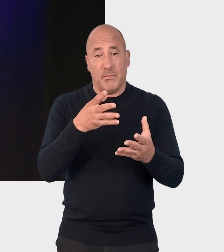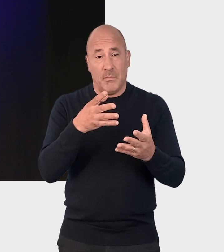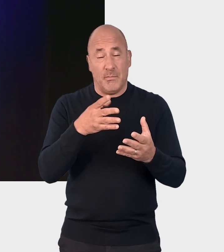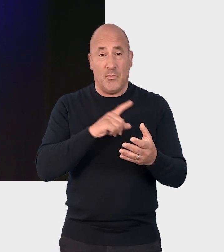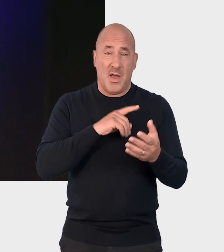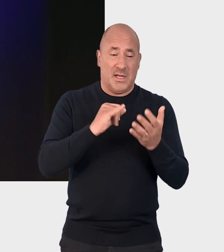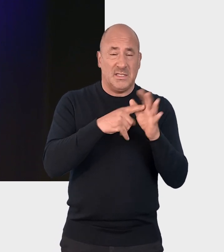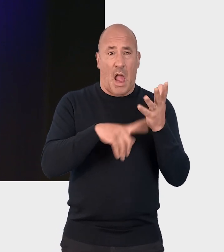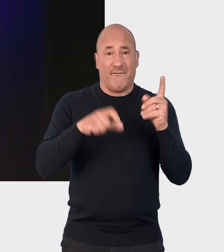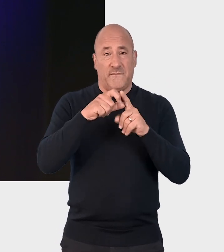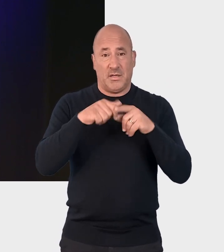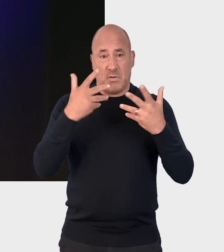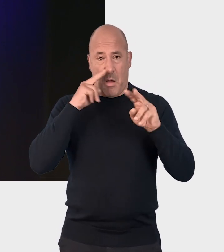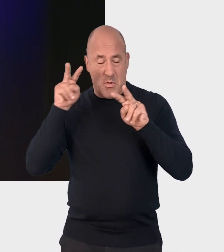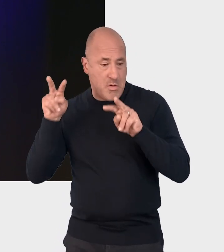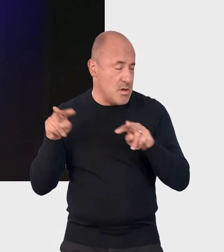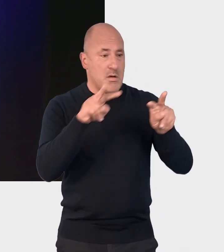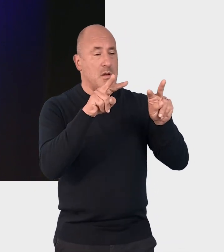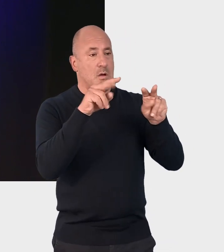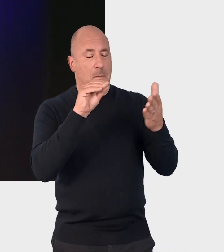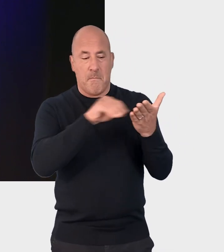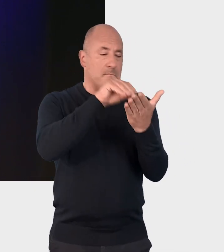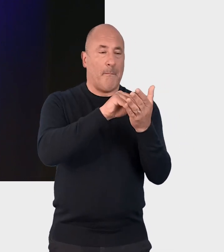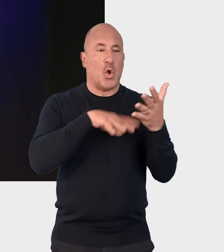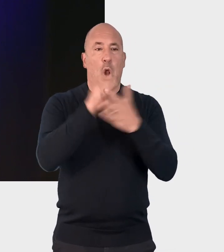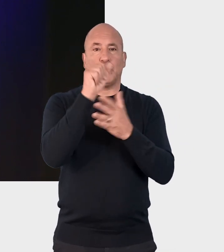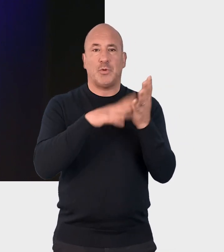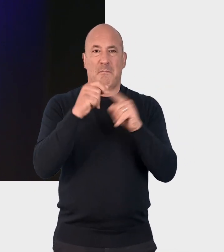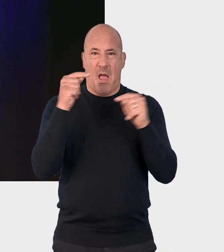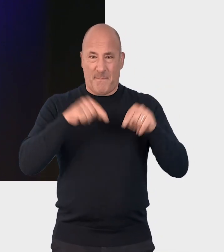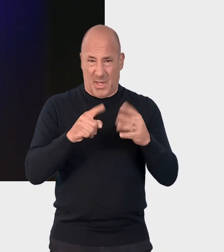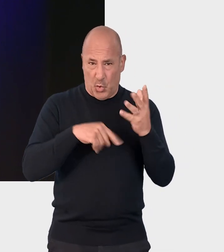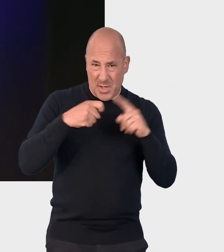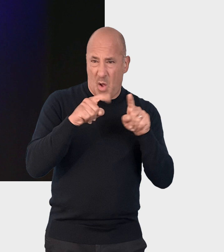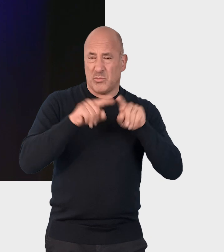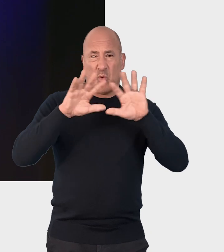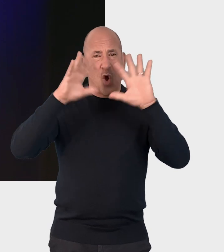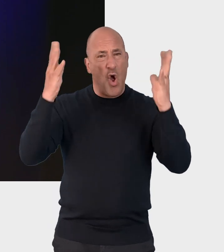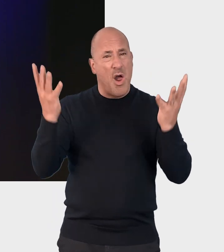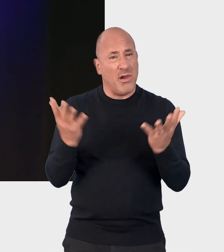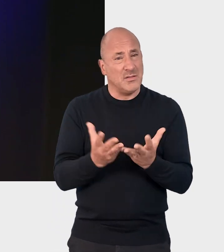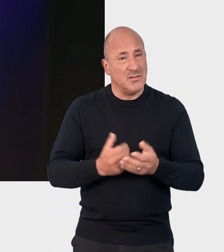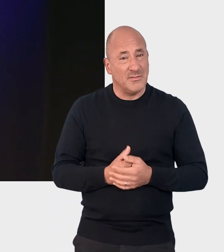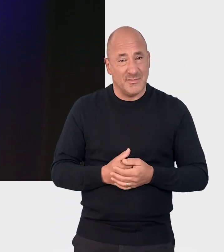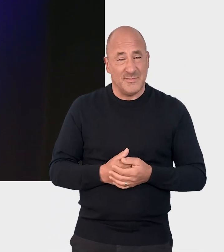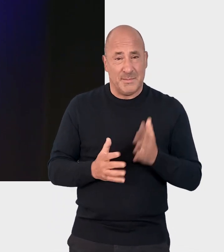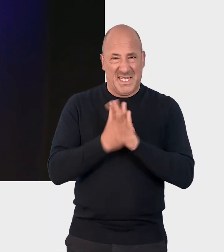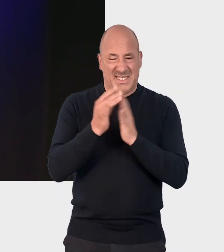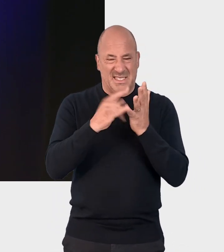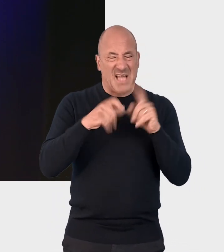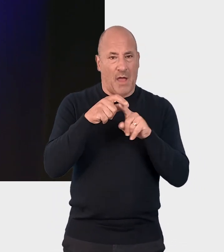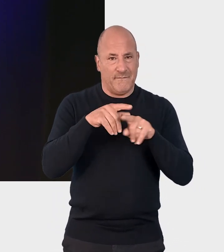this exceptional, inspirational organisation has put Salford on the cultural map, not just here in the